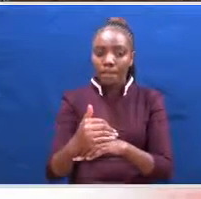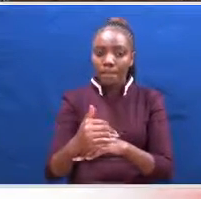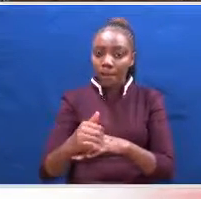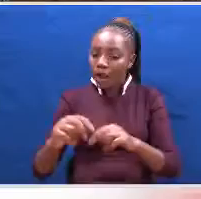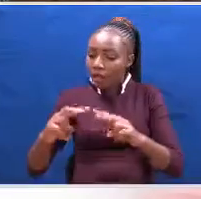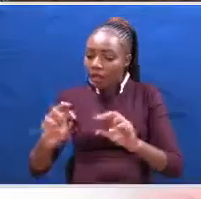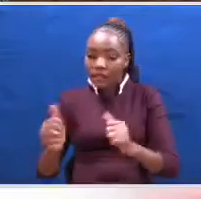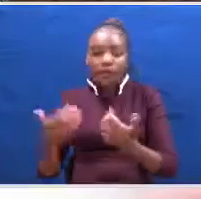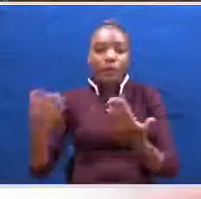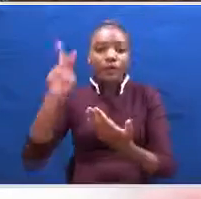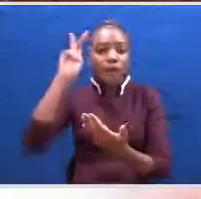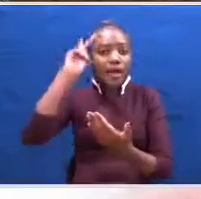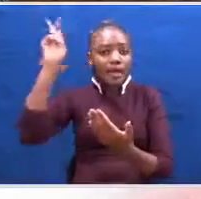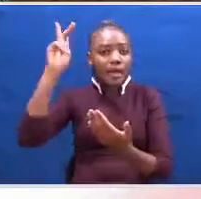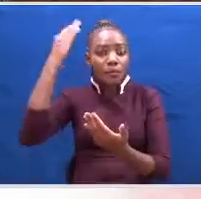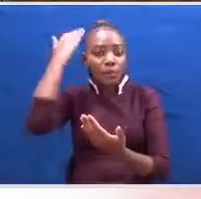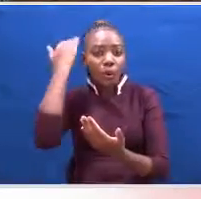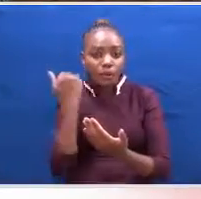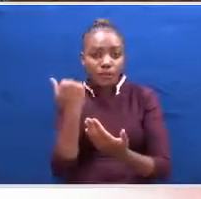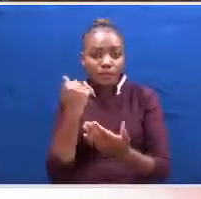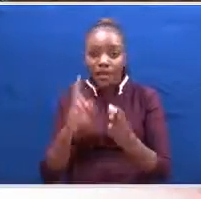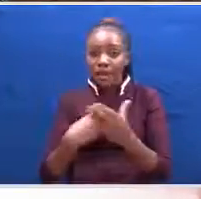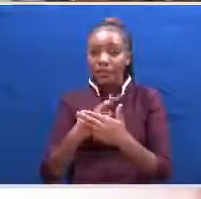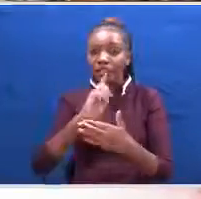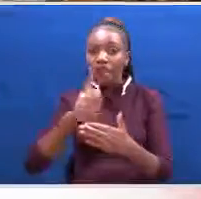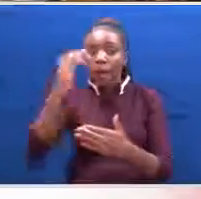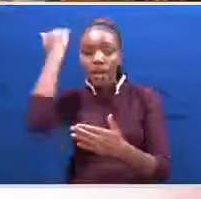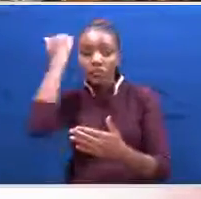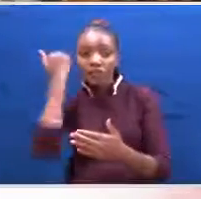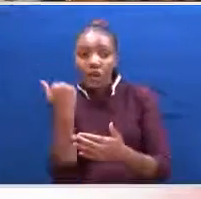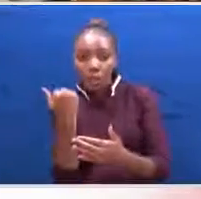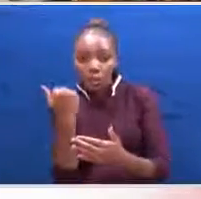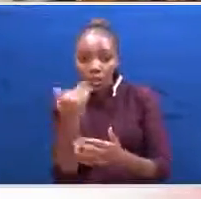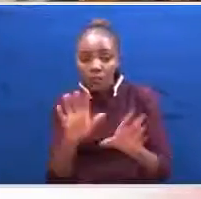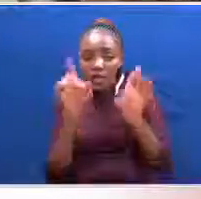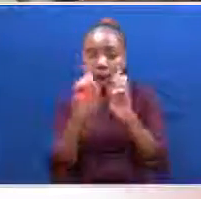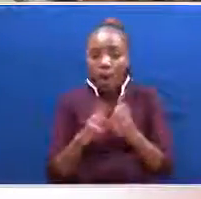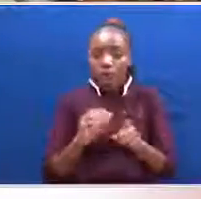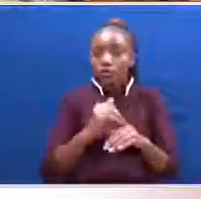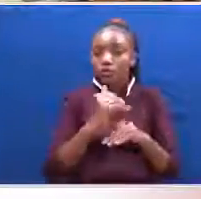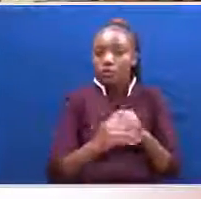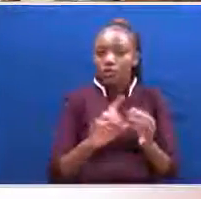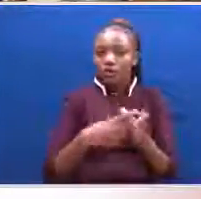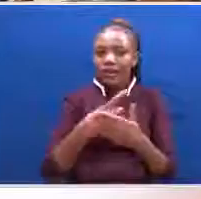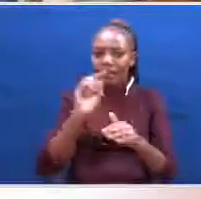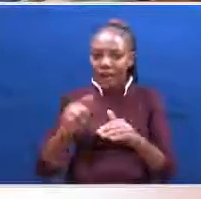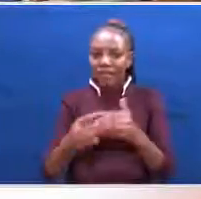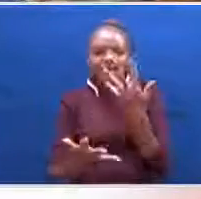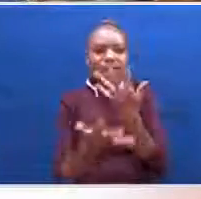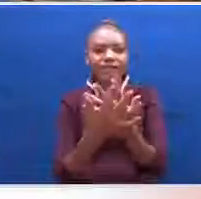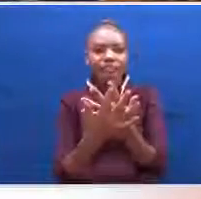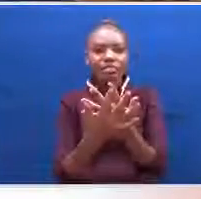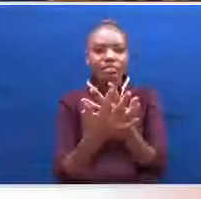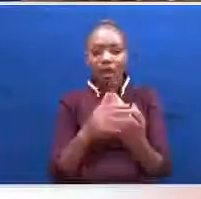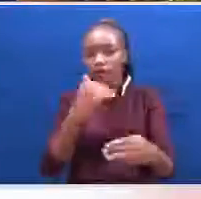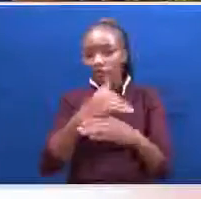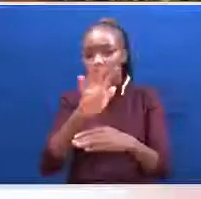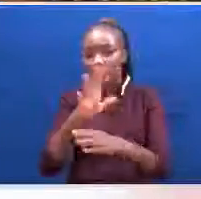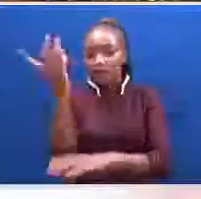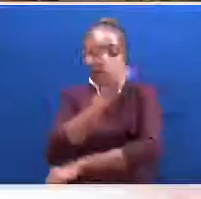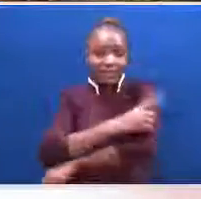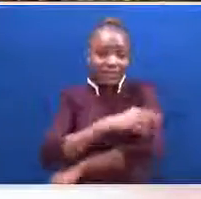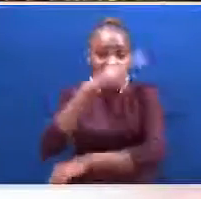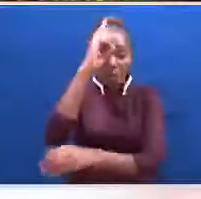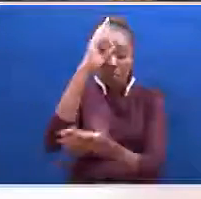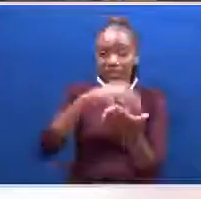Kiambu Law Courts. Those are the orders of the court. Sonko will therefore have to spend 5 more nights in police